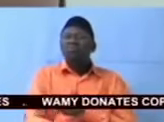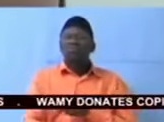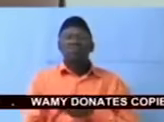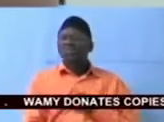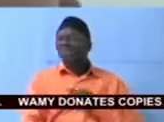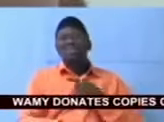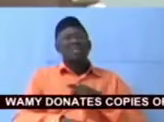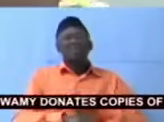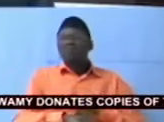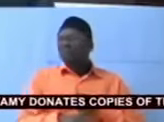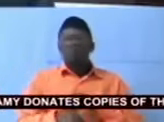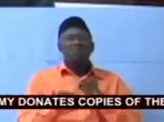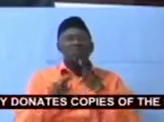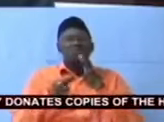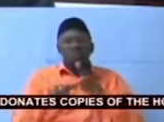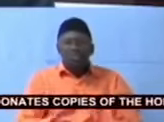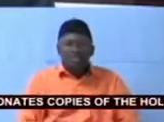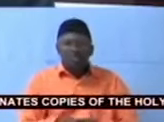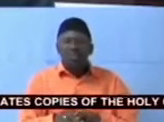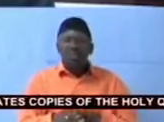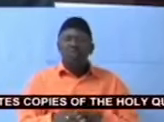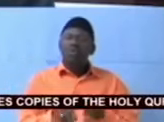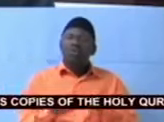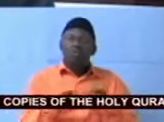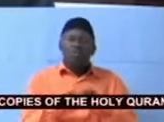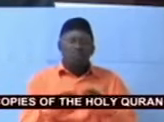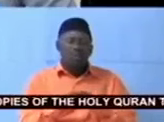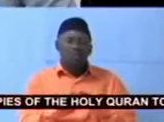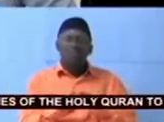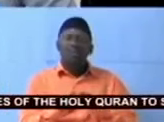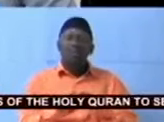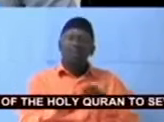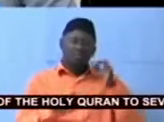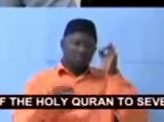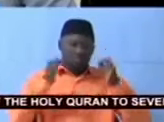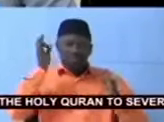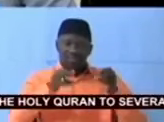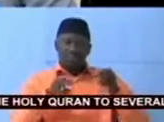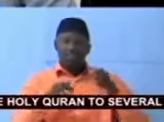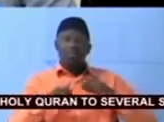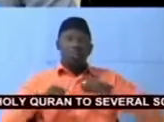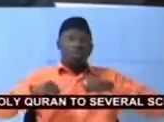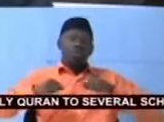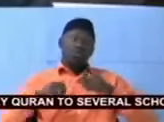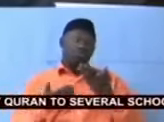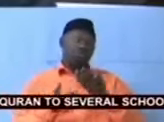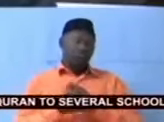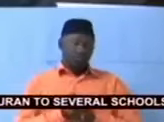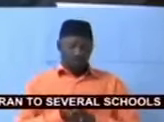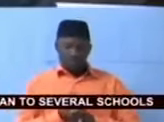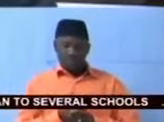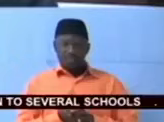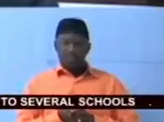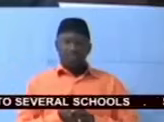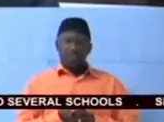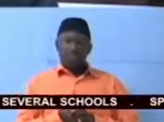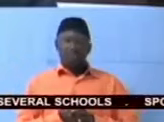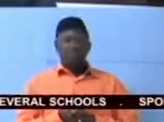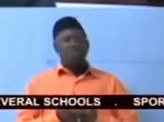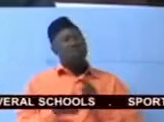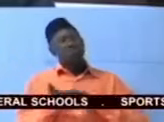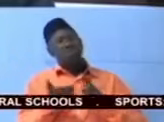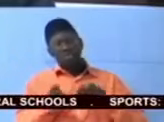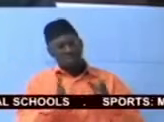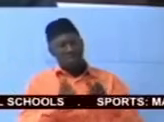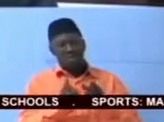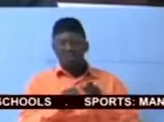bi nak ci yeen dir nga dé faral di tok ak até kat bu mag bobu. Usually it will last between 2 weeks to